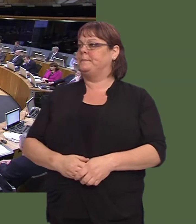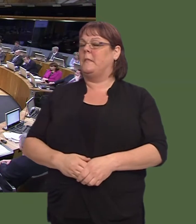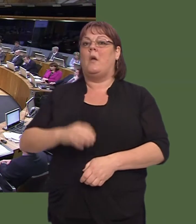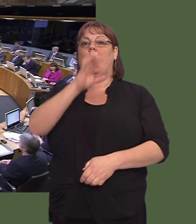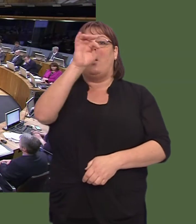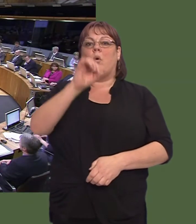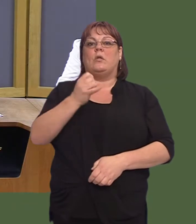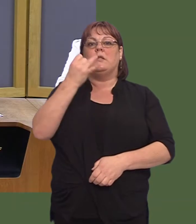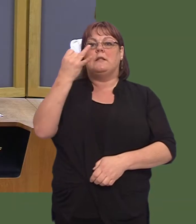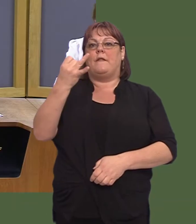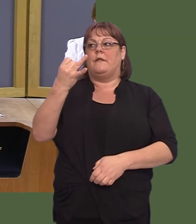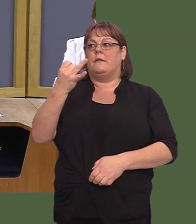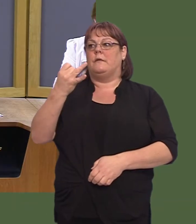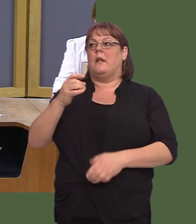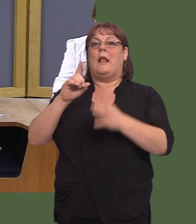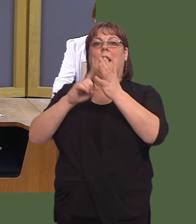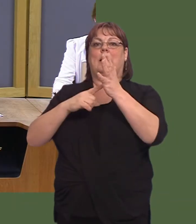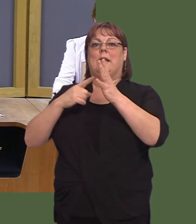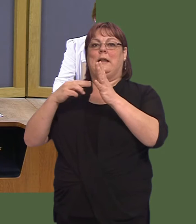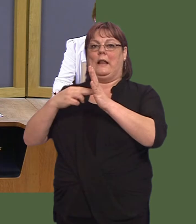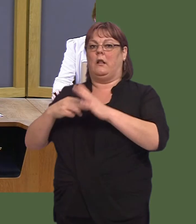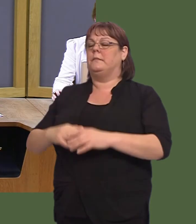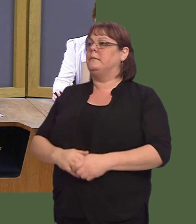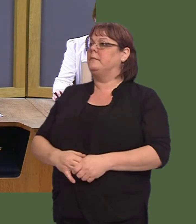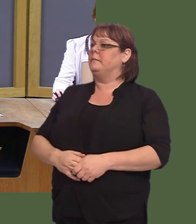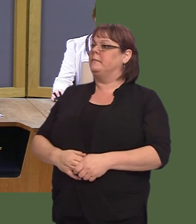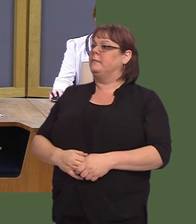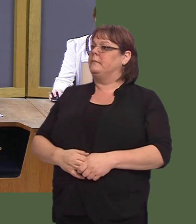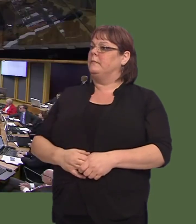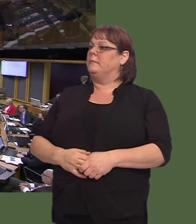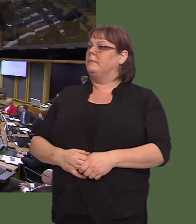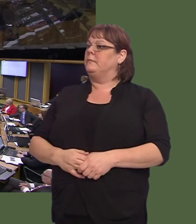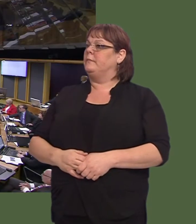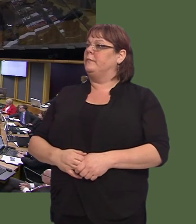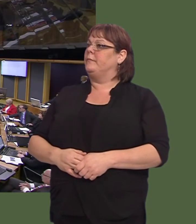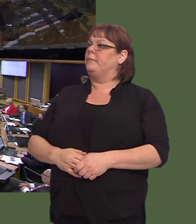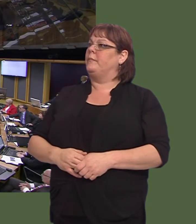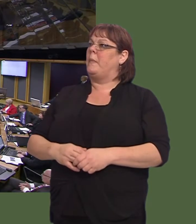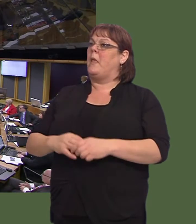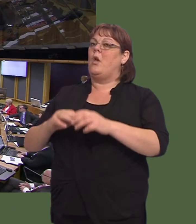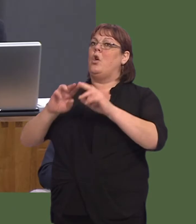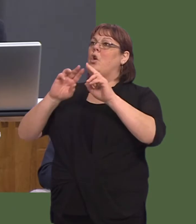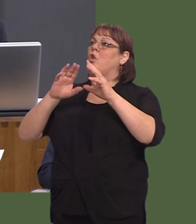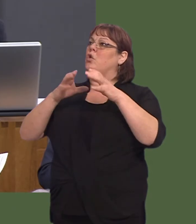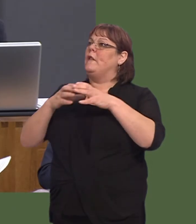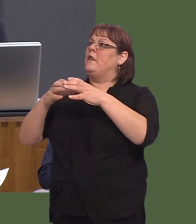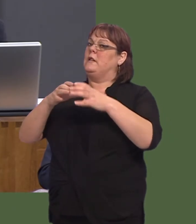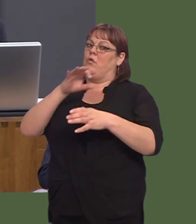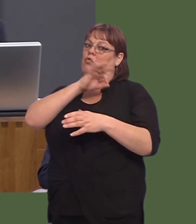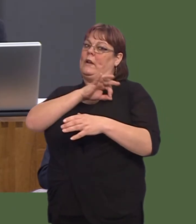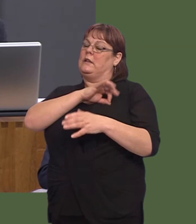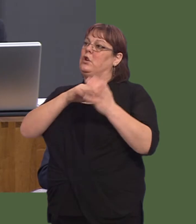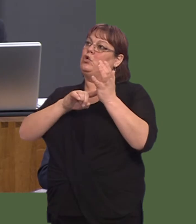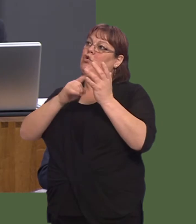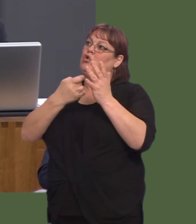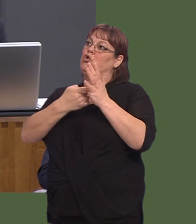Question 7, Lynn. Question 7, Lynn Eagle. First Minister, provide an update on the impact of universal credit in Torfaen. Well, I'm